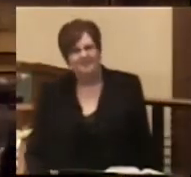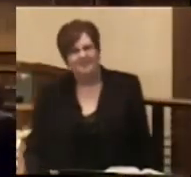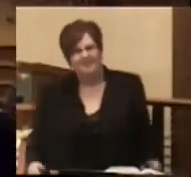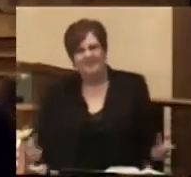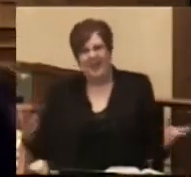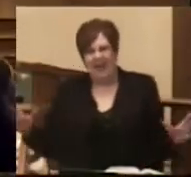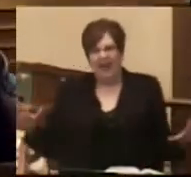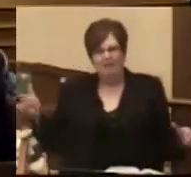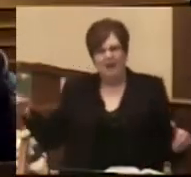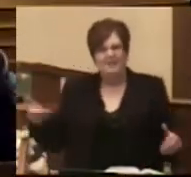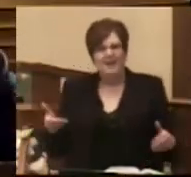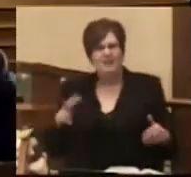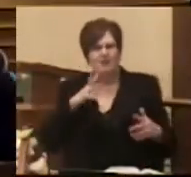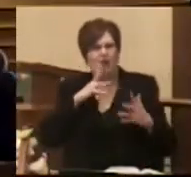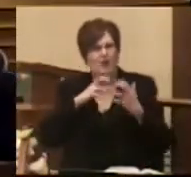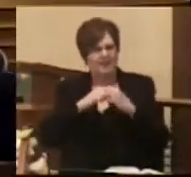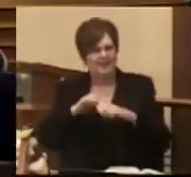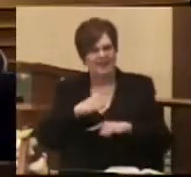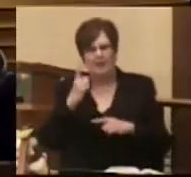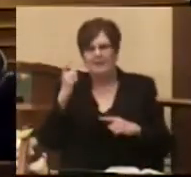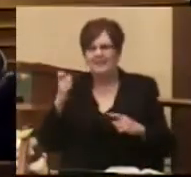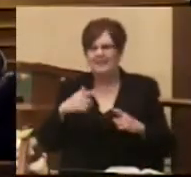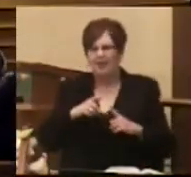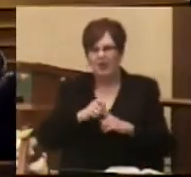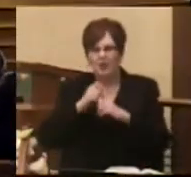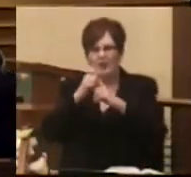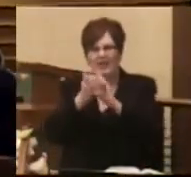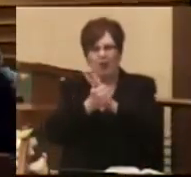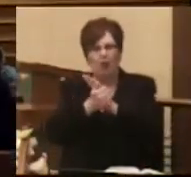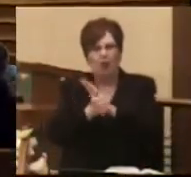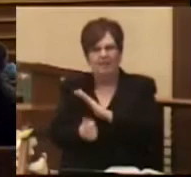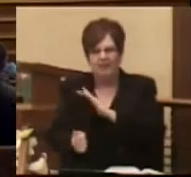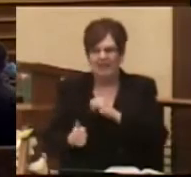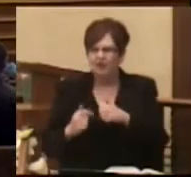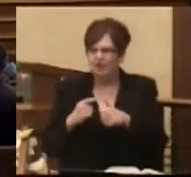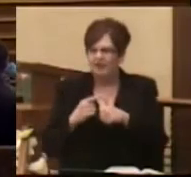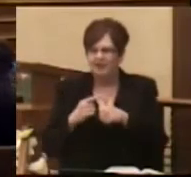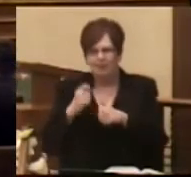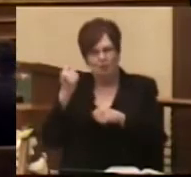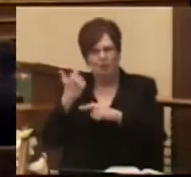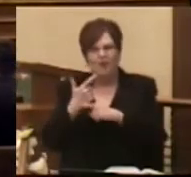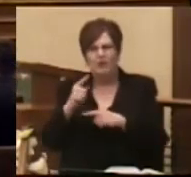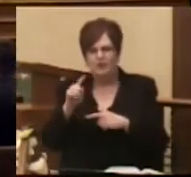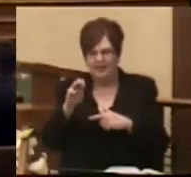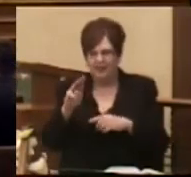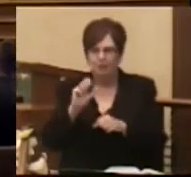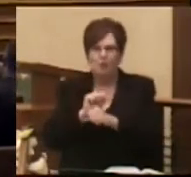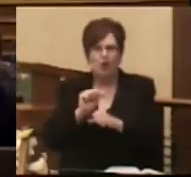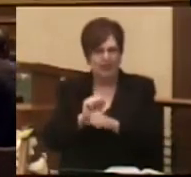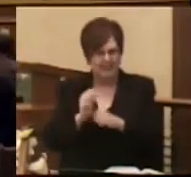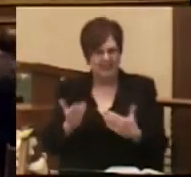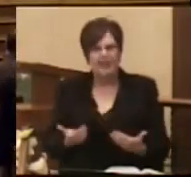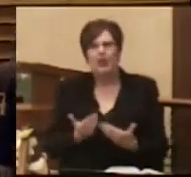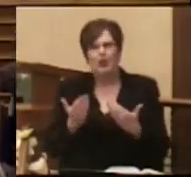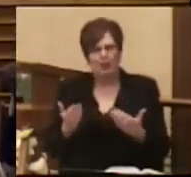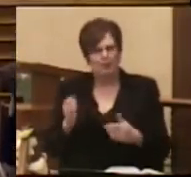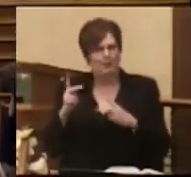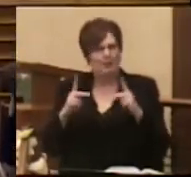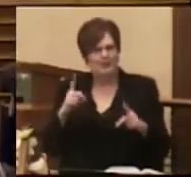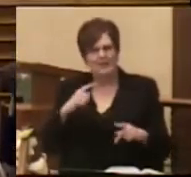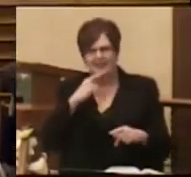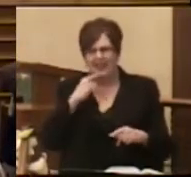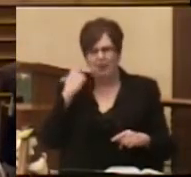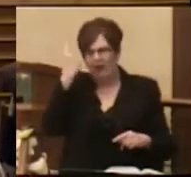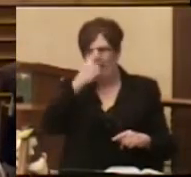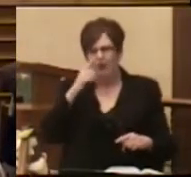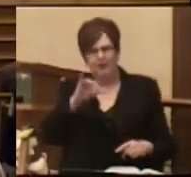I've been invited to speak to you today because of my unique qualifications. Amongst them, my brother Tim works here. People say that we bear